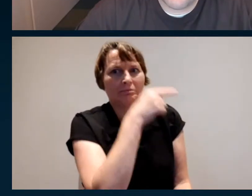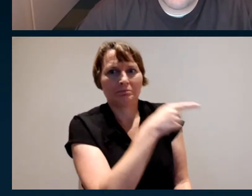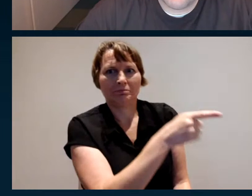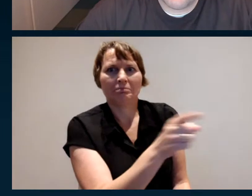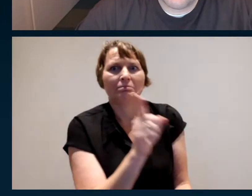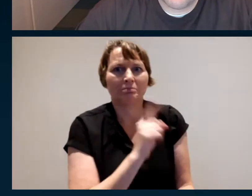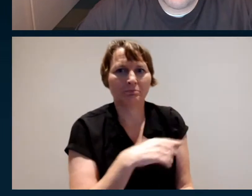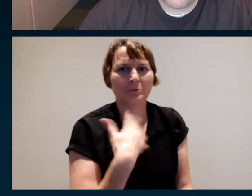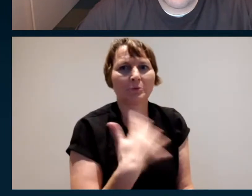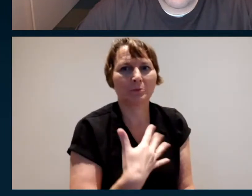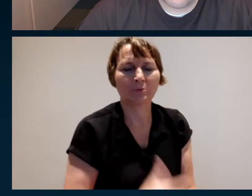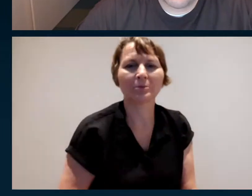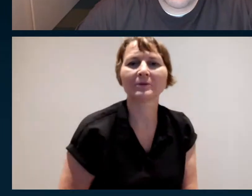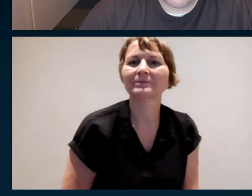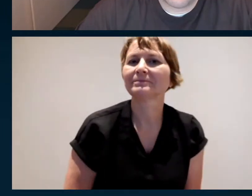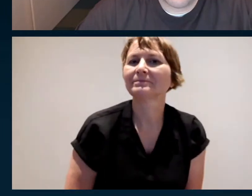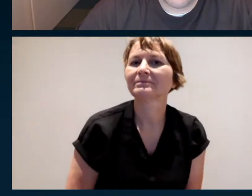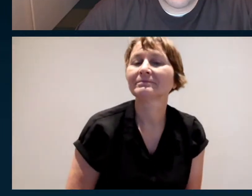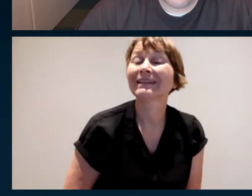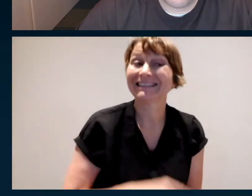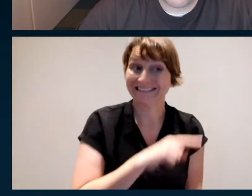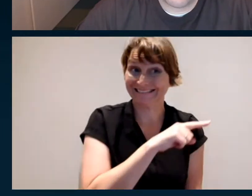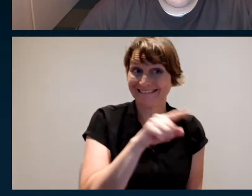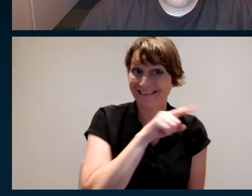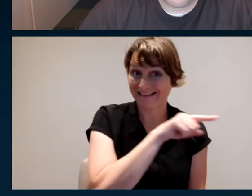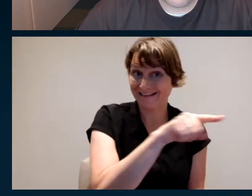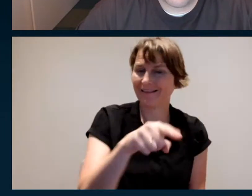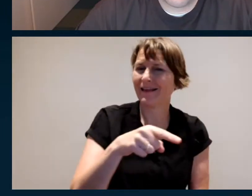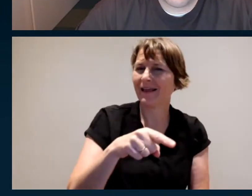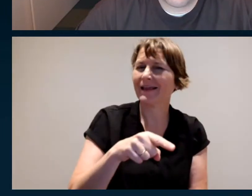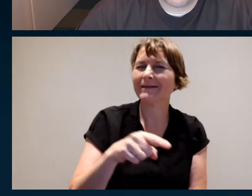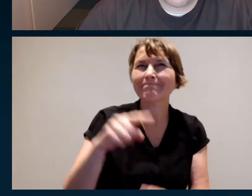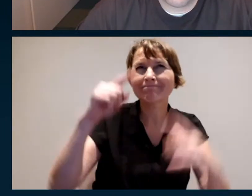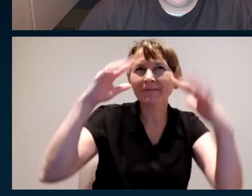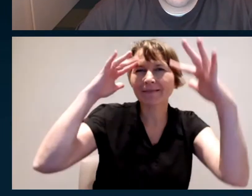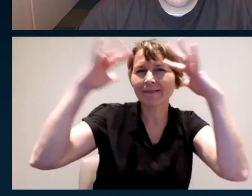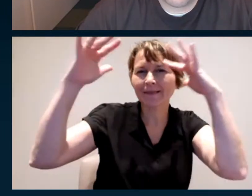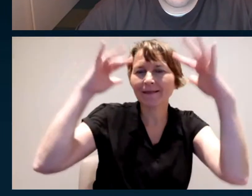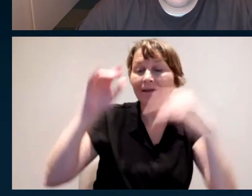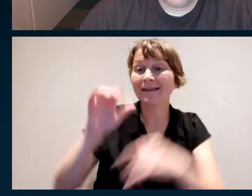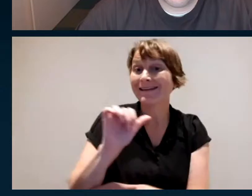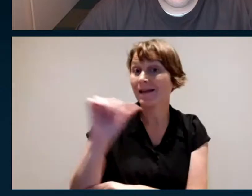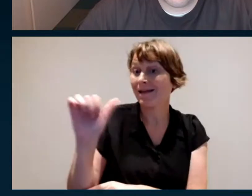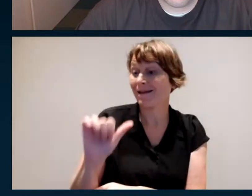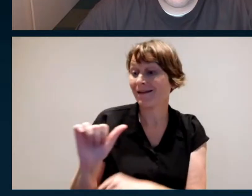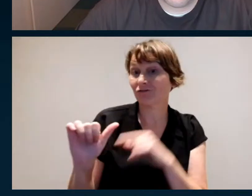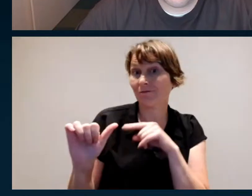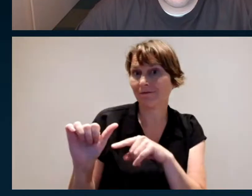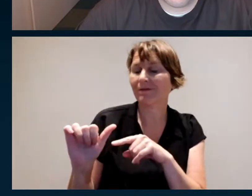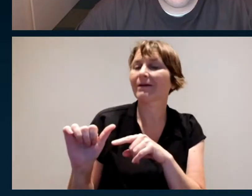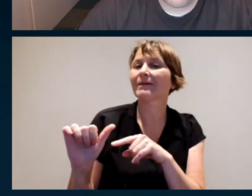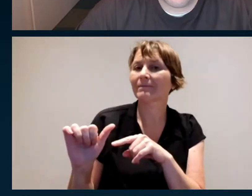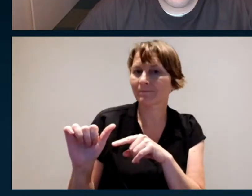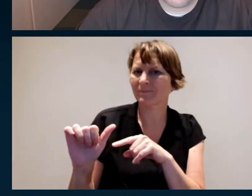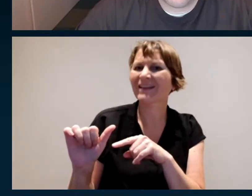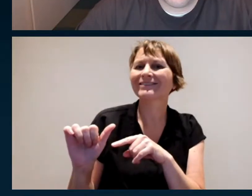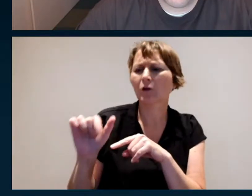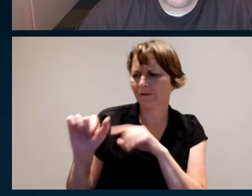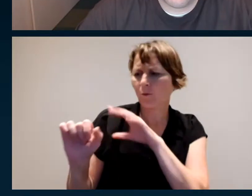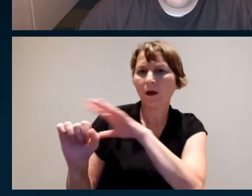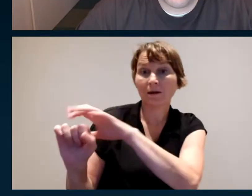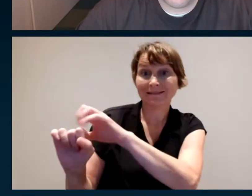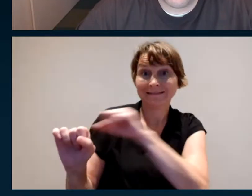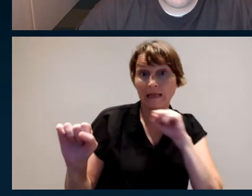you see their approach towards Azure is also more on, let's tailor it, let's change it,